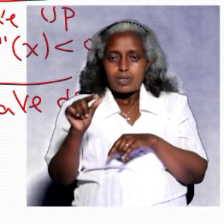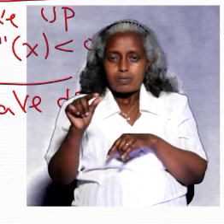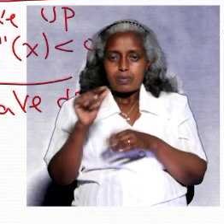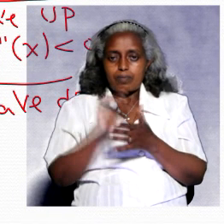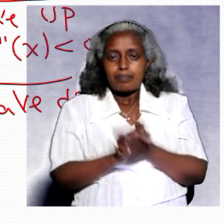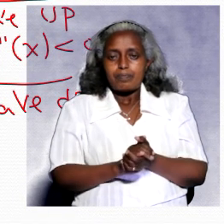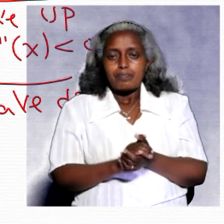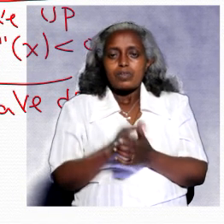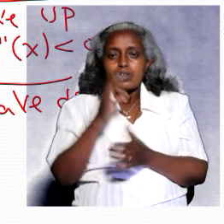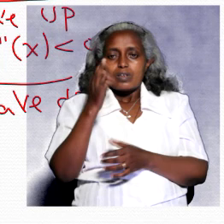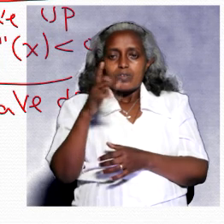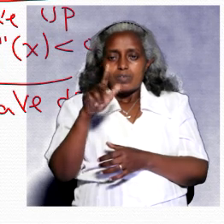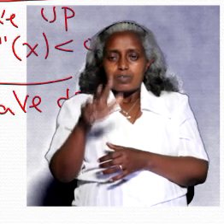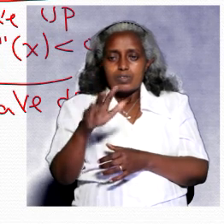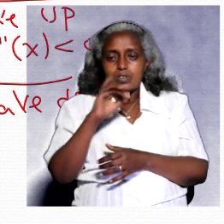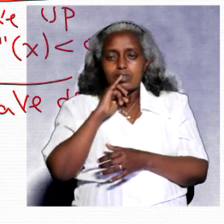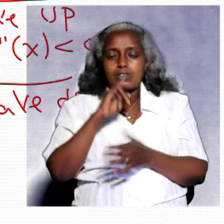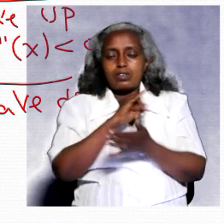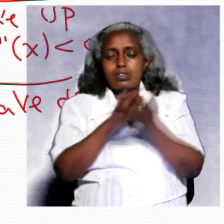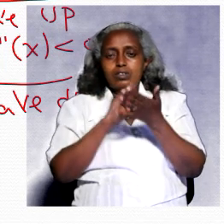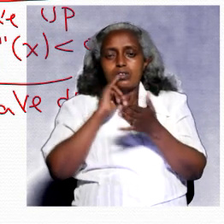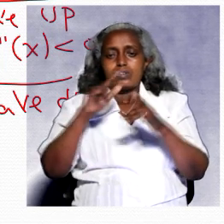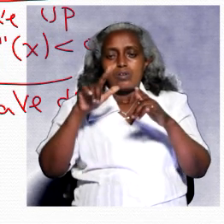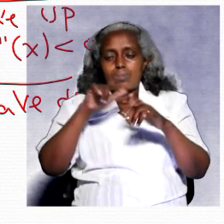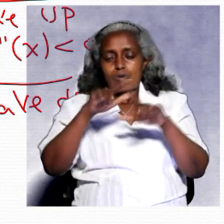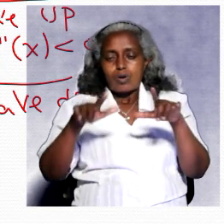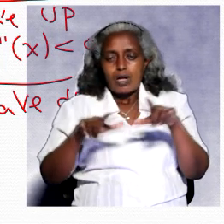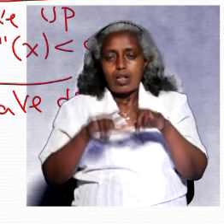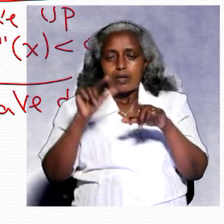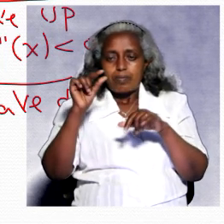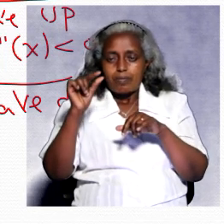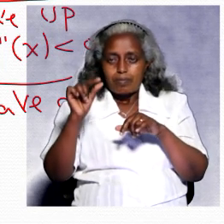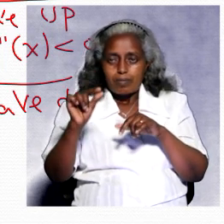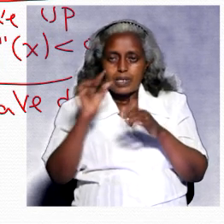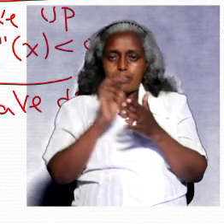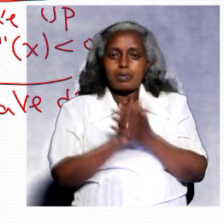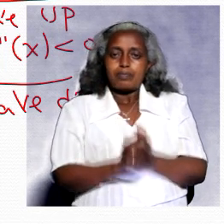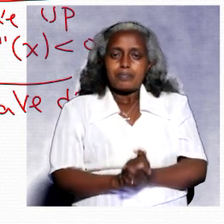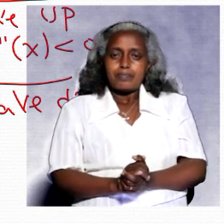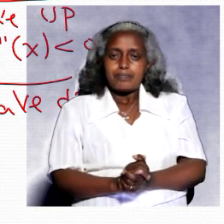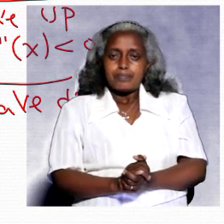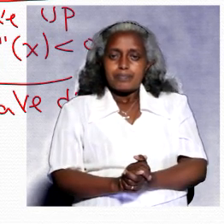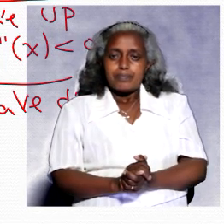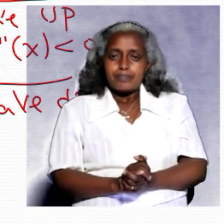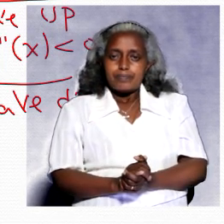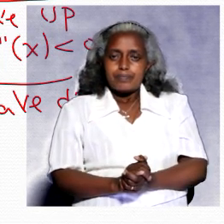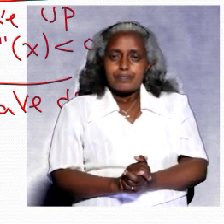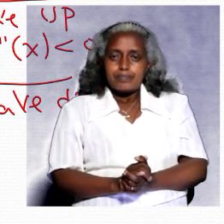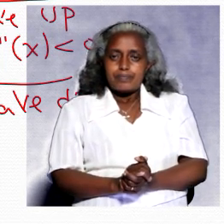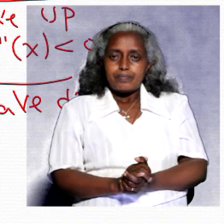it is f of 3 is this local, it is local minimum.